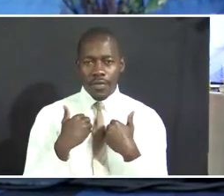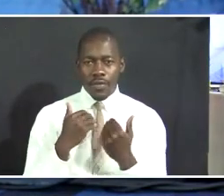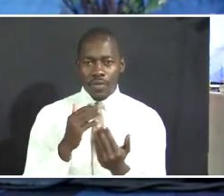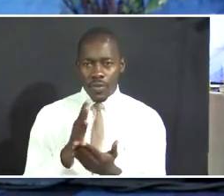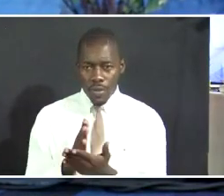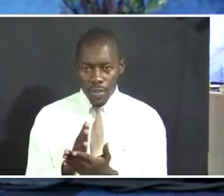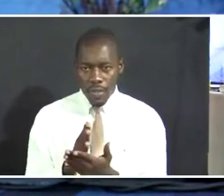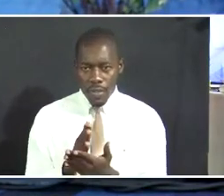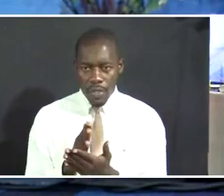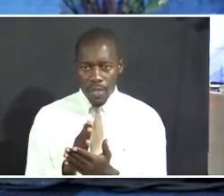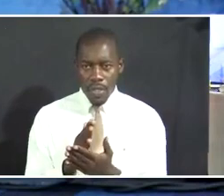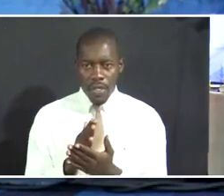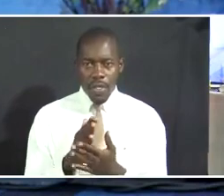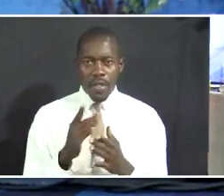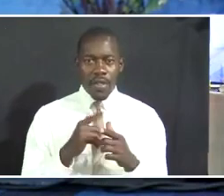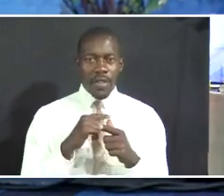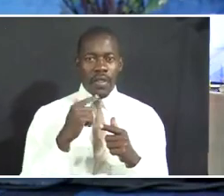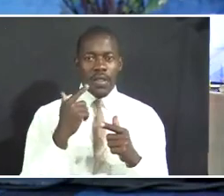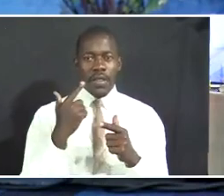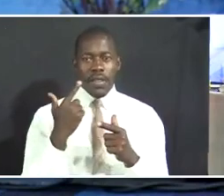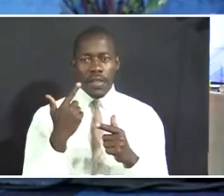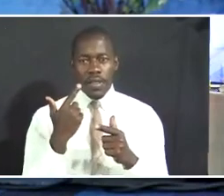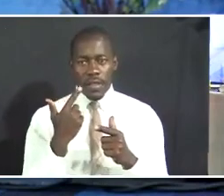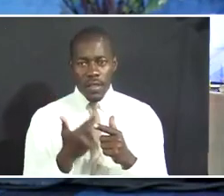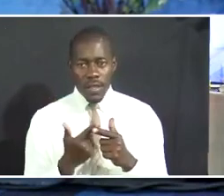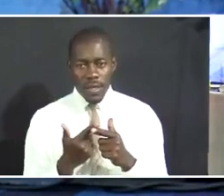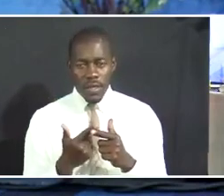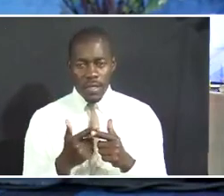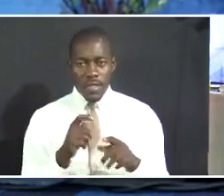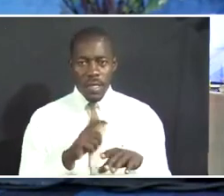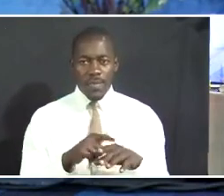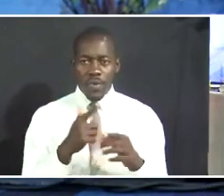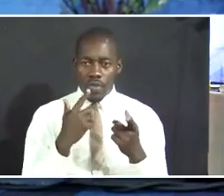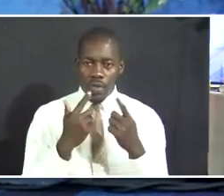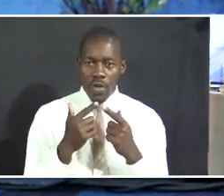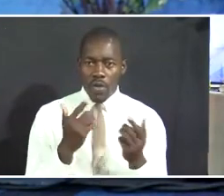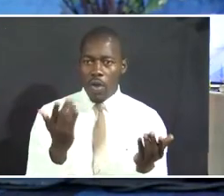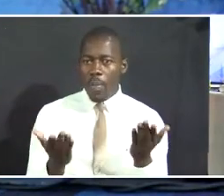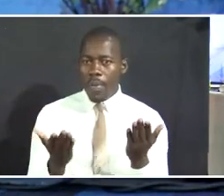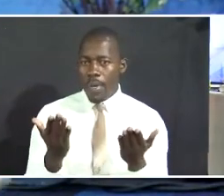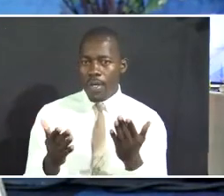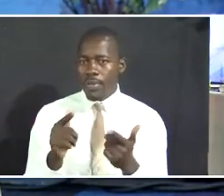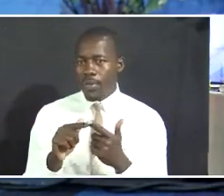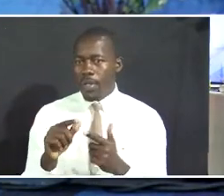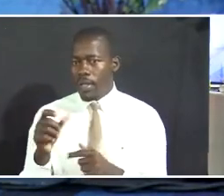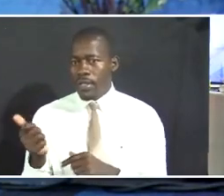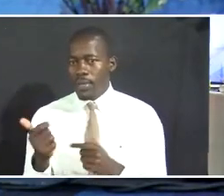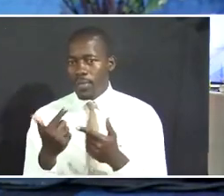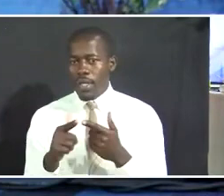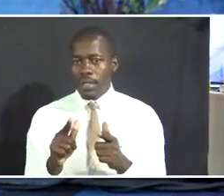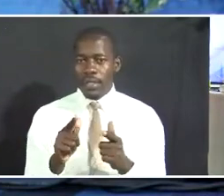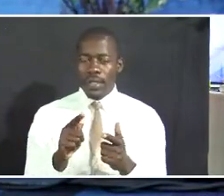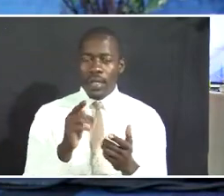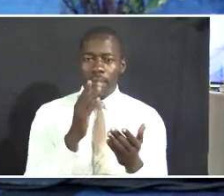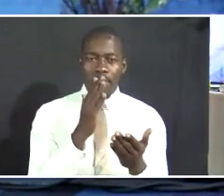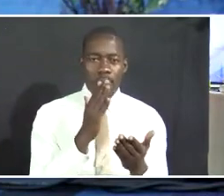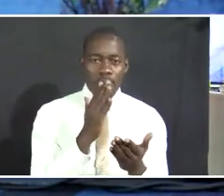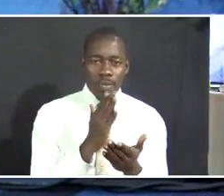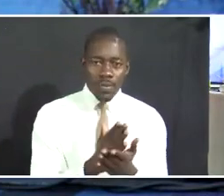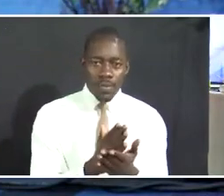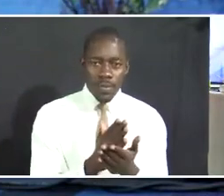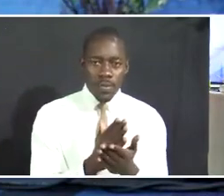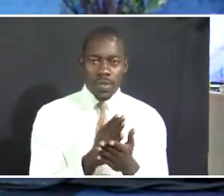is anything that you say is compared to others. But we have the standard that the Bible is the truth. And